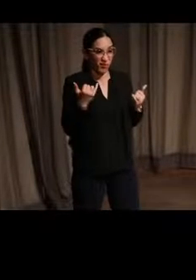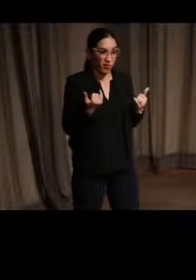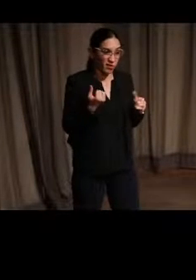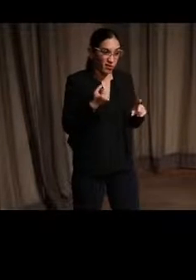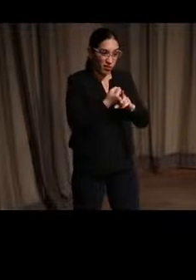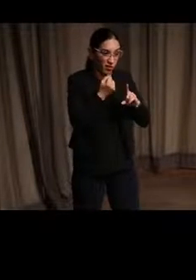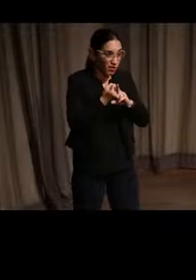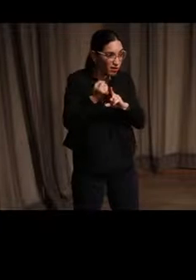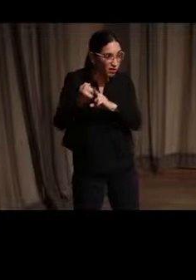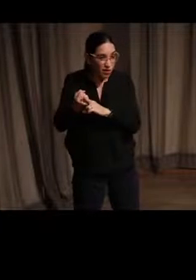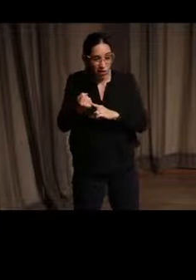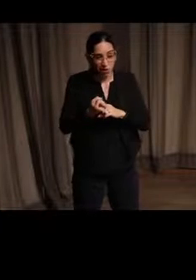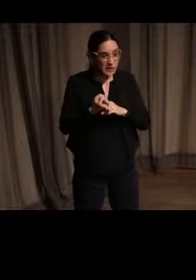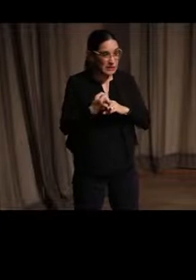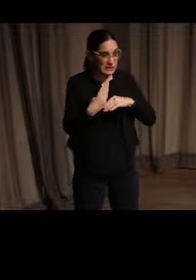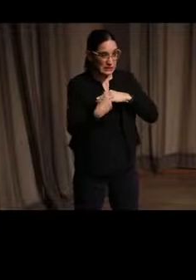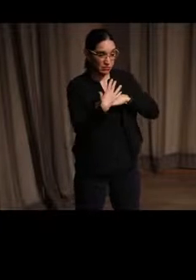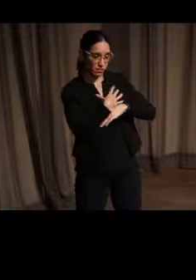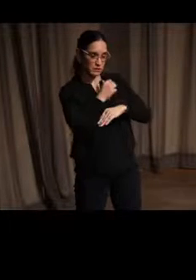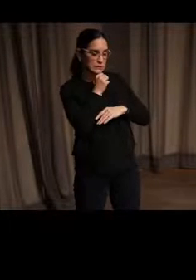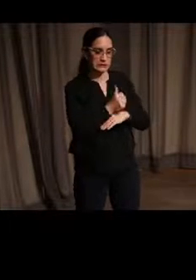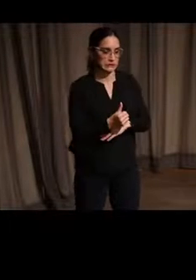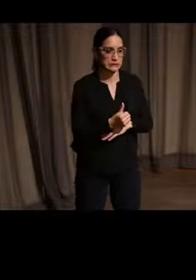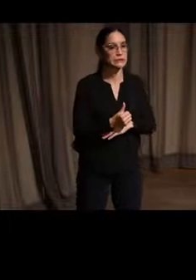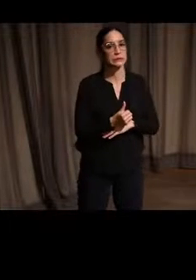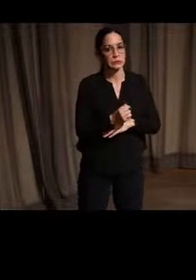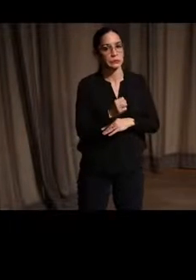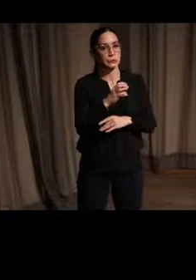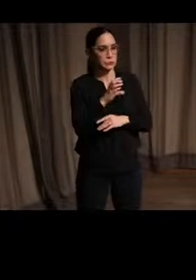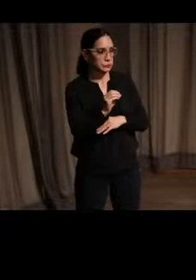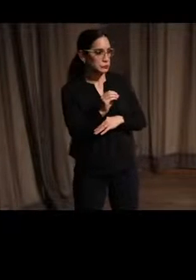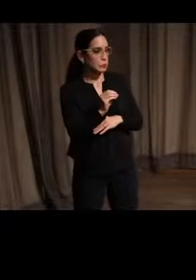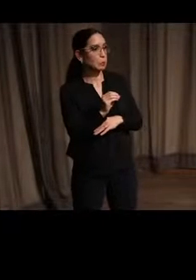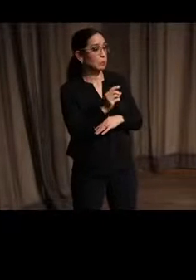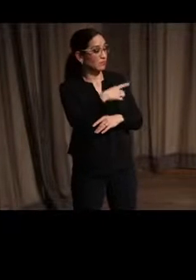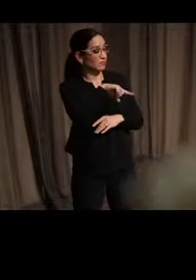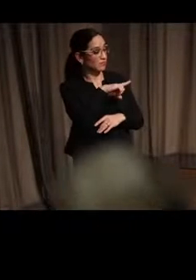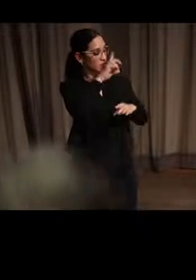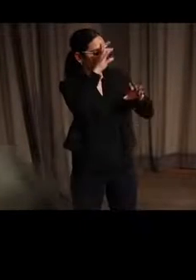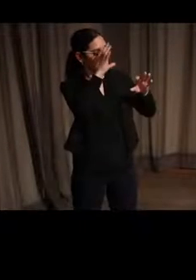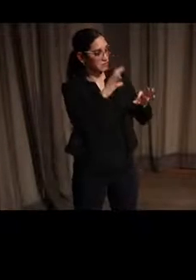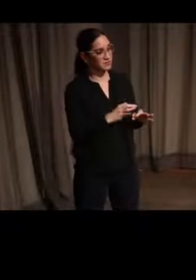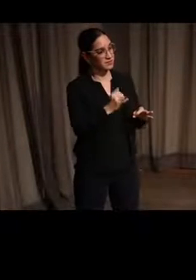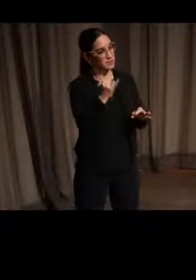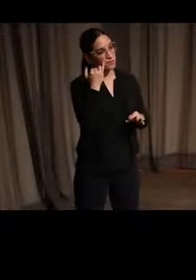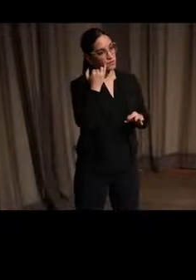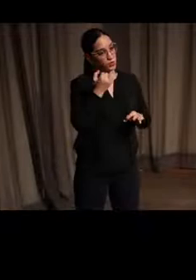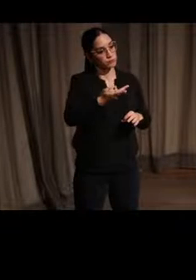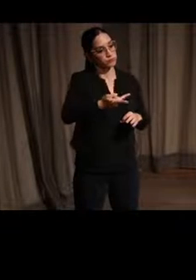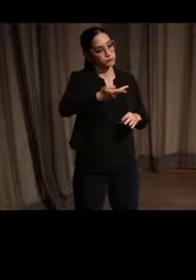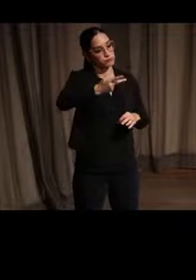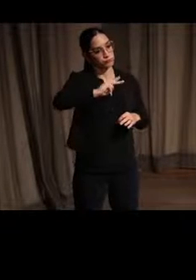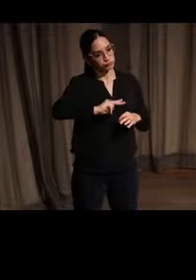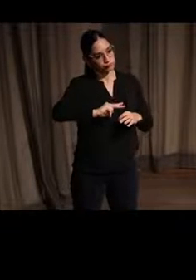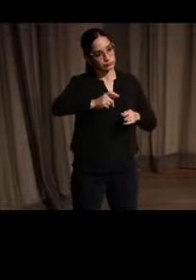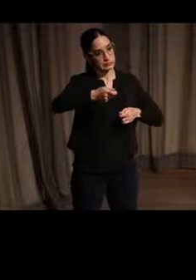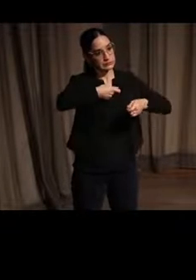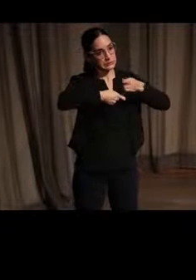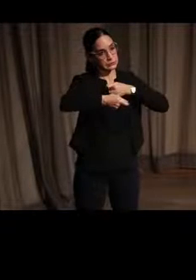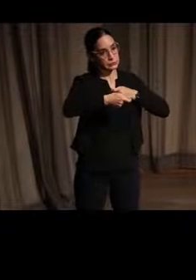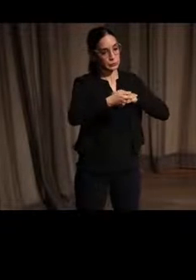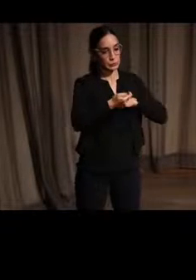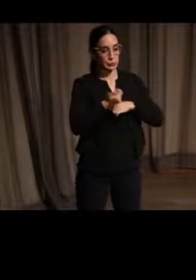And so essentially, to make a very long article short, what they said is that if you replace the term climate change with